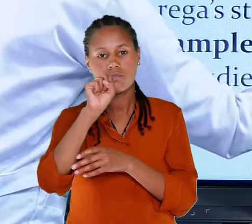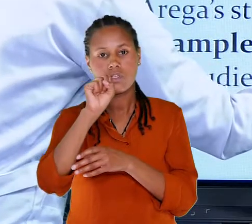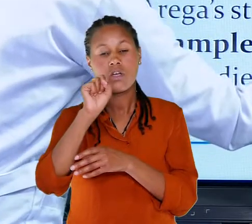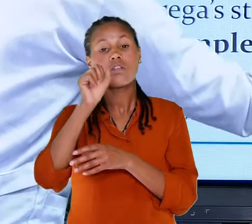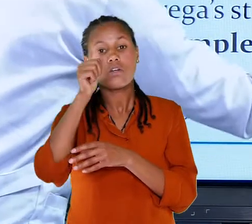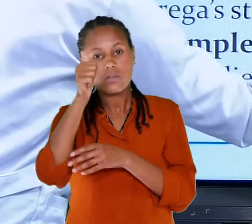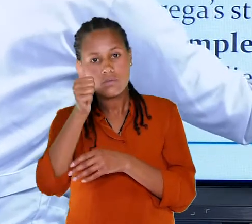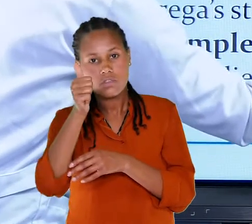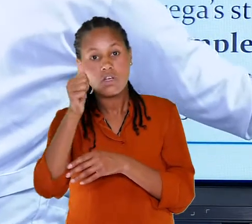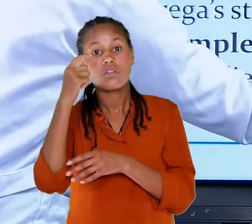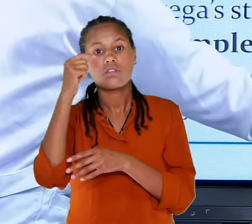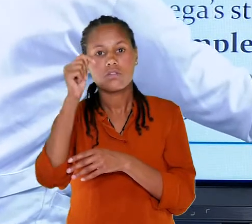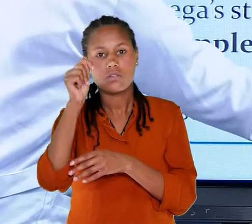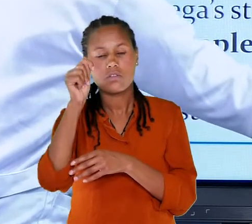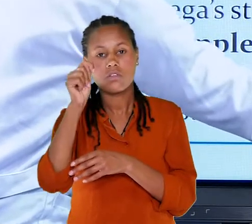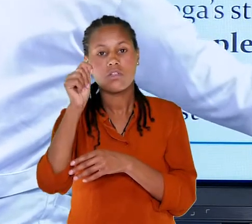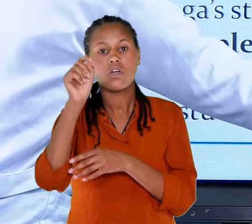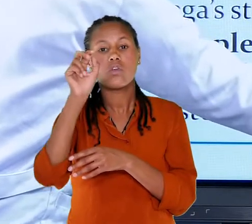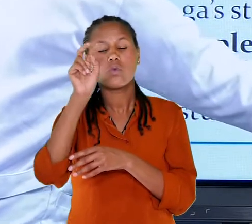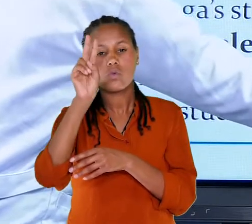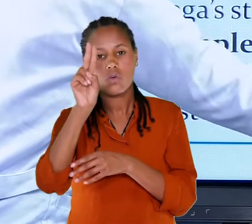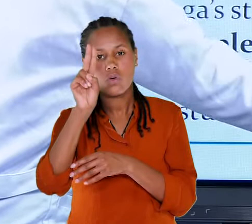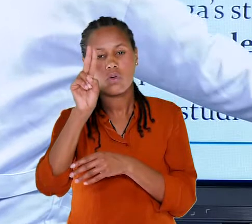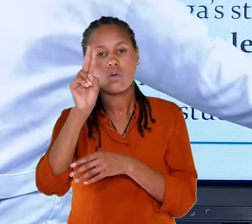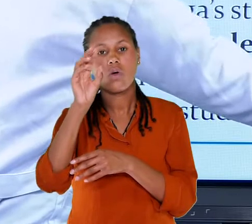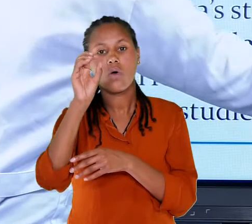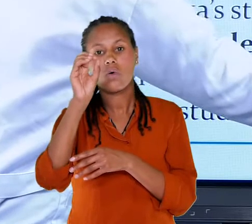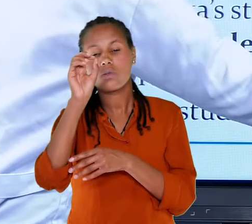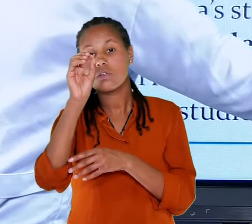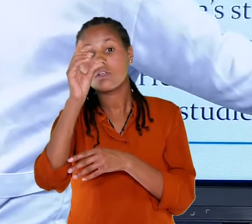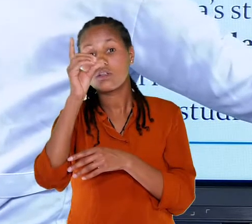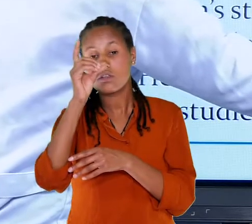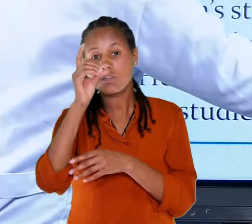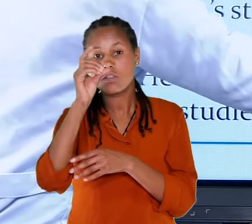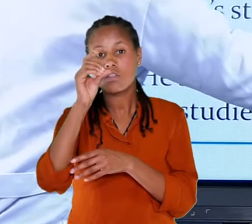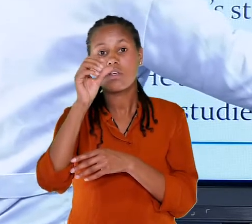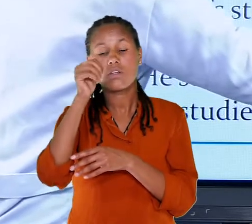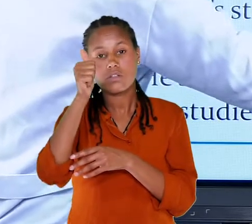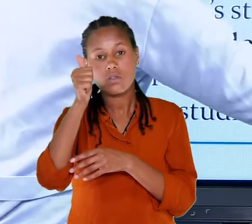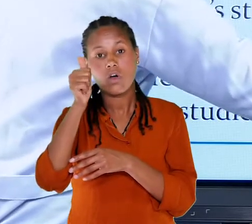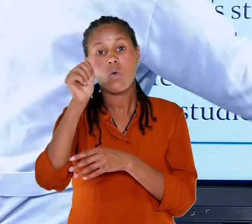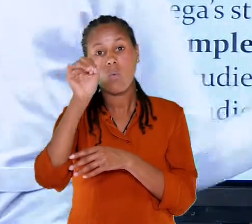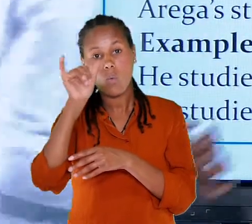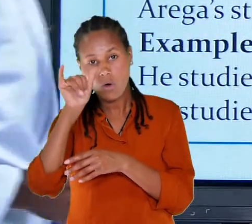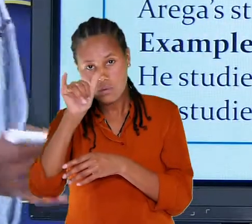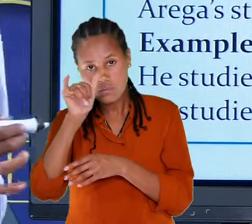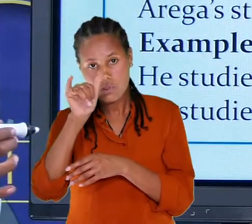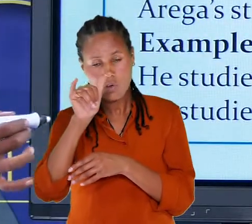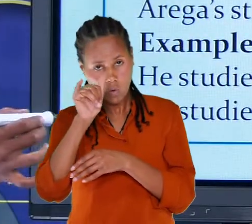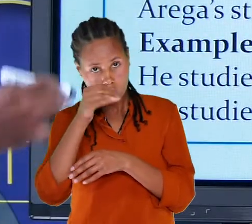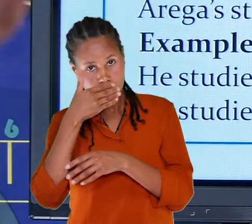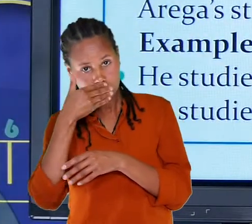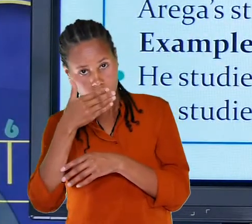S A T U R D A Y.